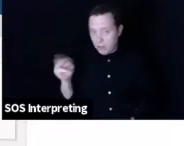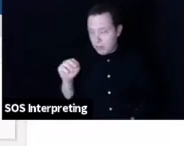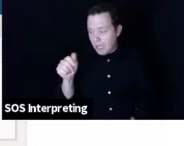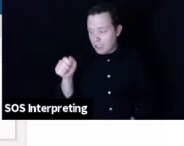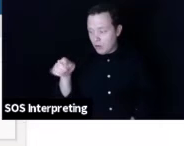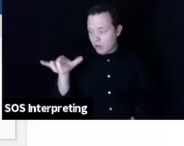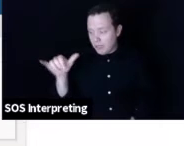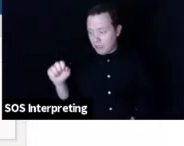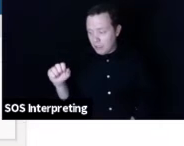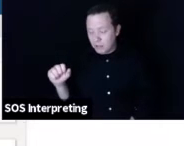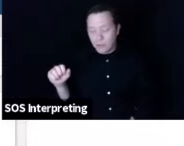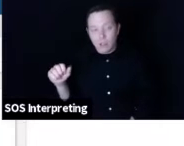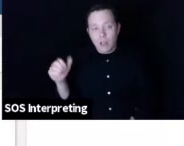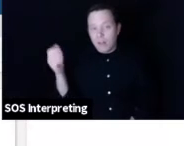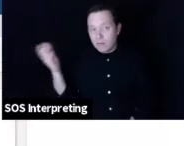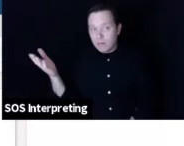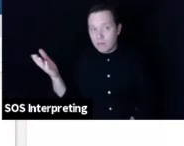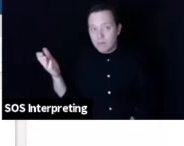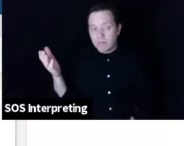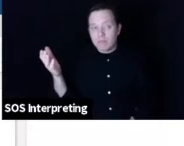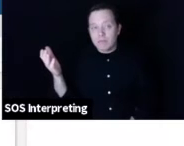also really great